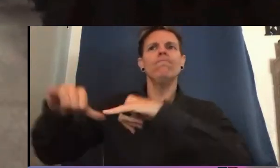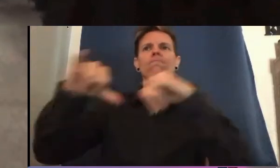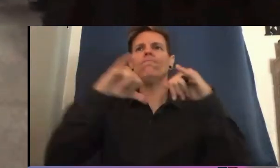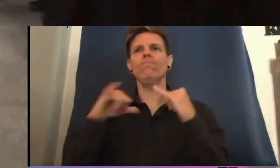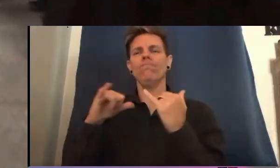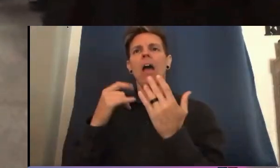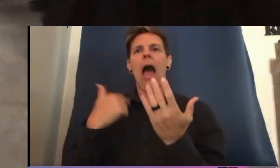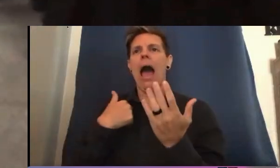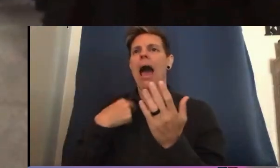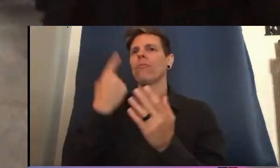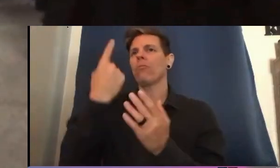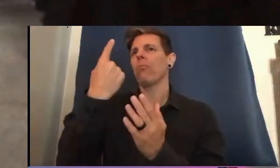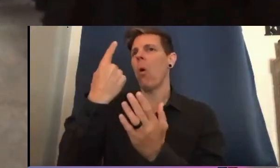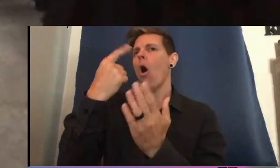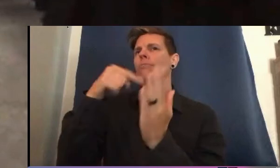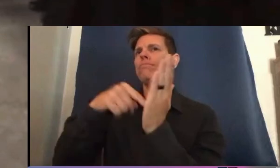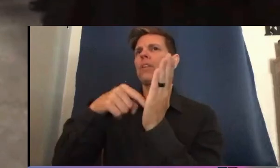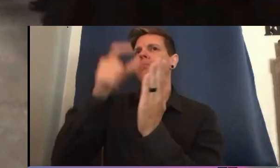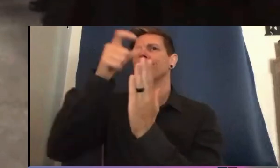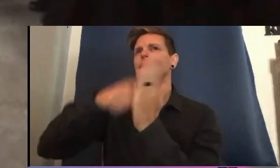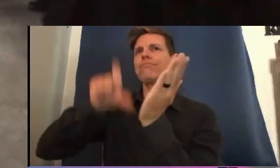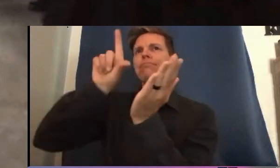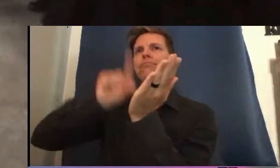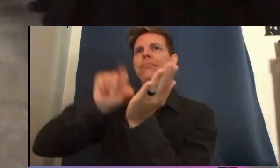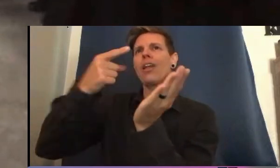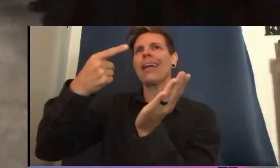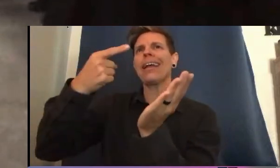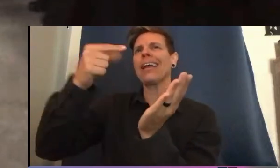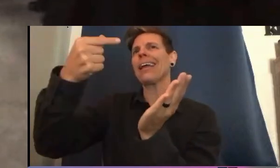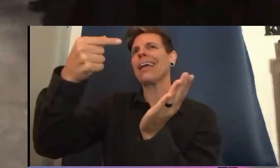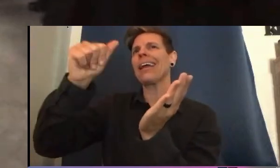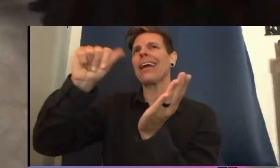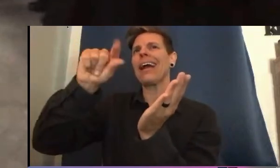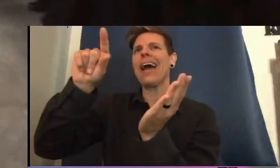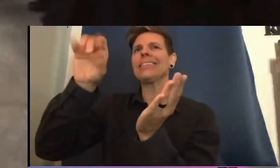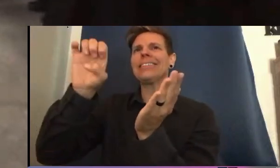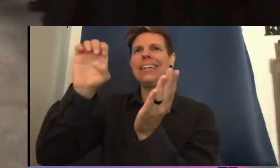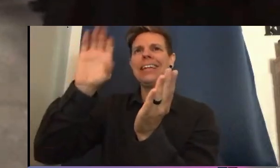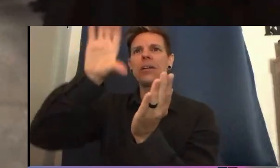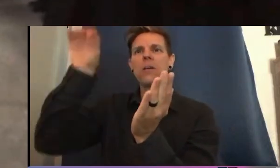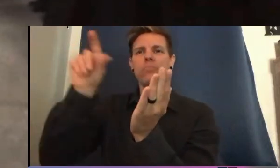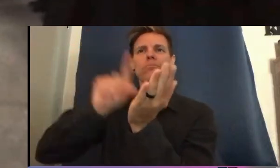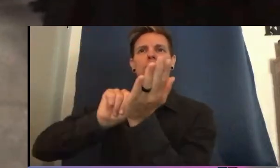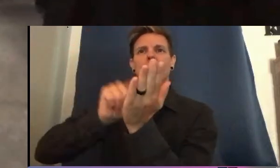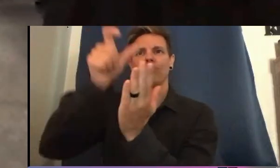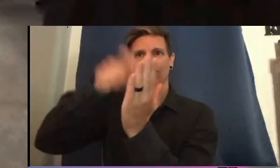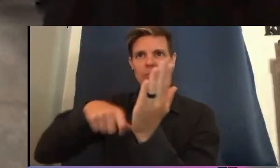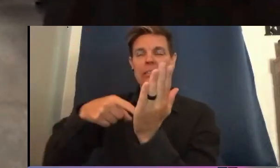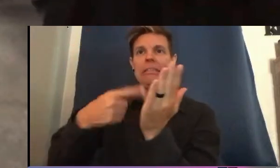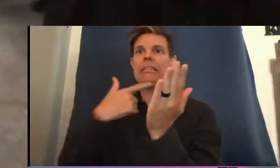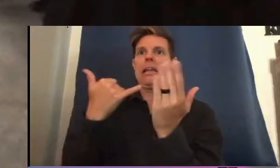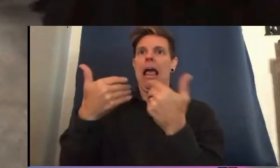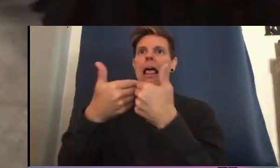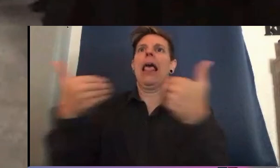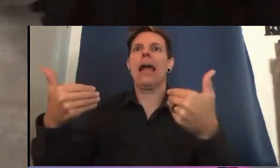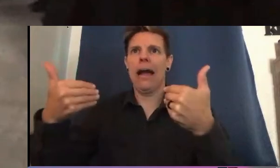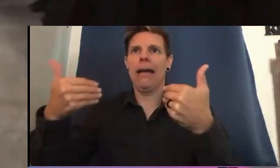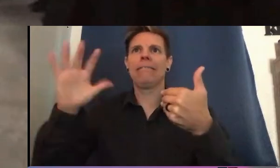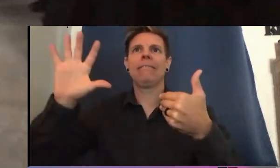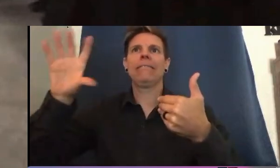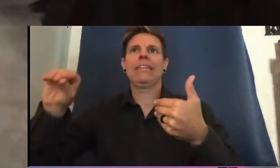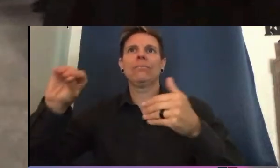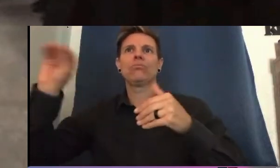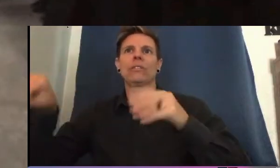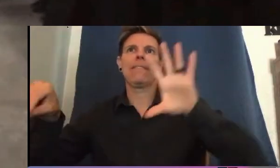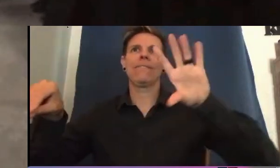parents of school-age children are pretty much evenly split, 50-50. Now, I will mention this,